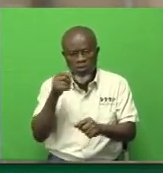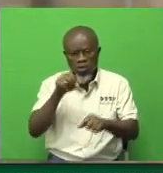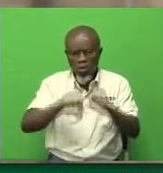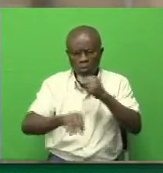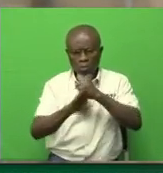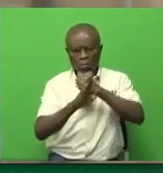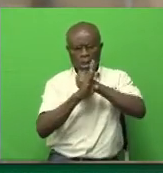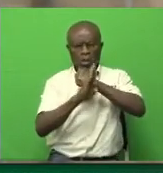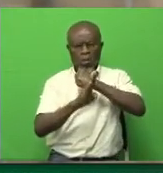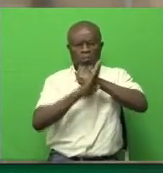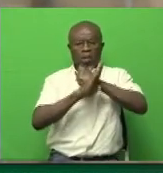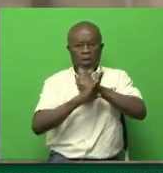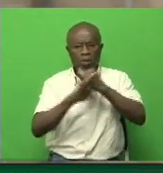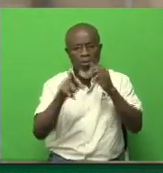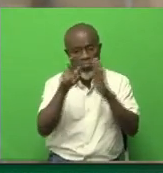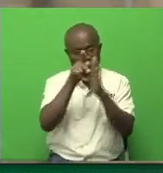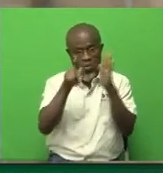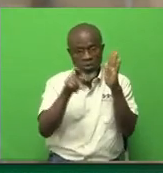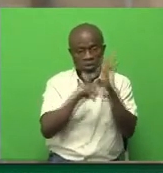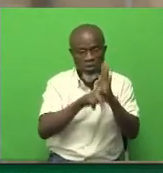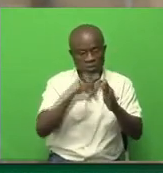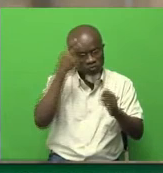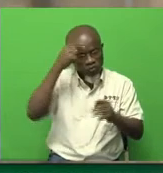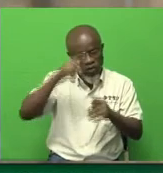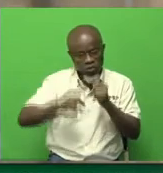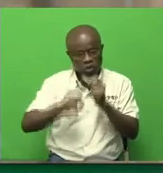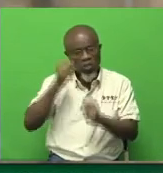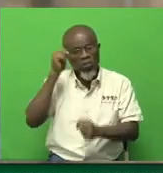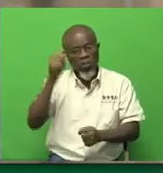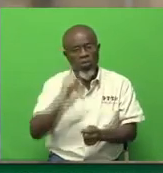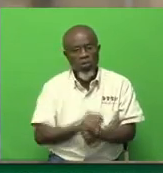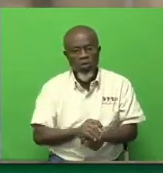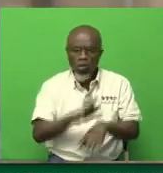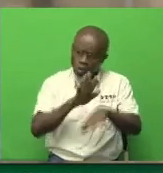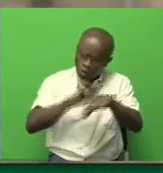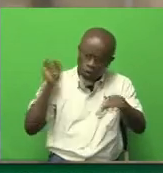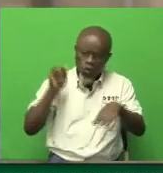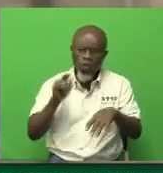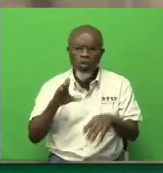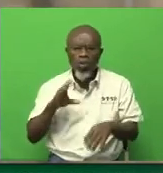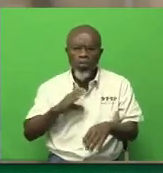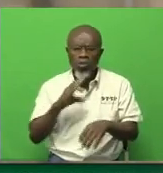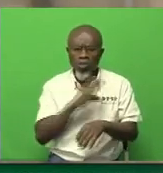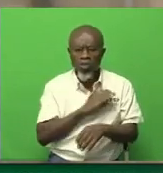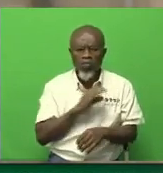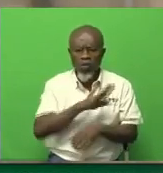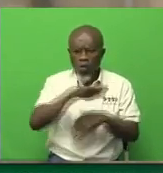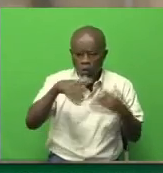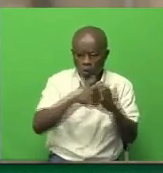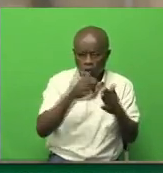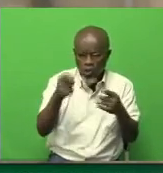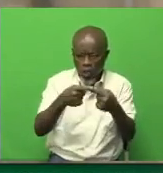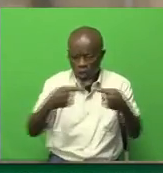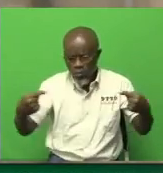pursued for the benefit of the people of Trinidad and Tobago call Commission of inquiry on all of them opposite